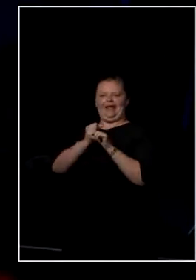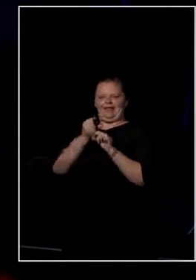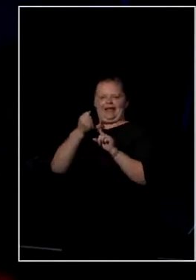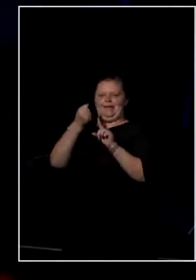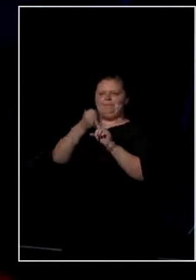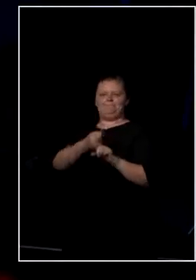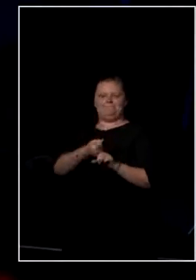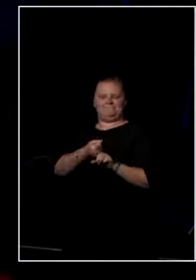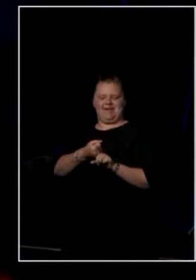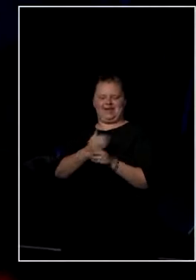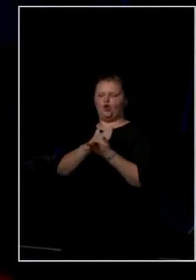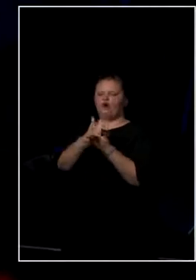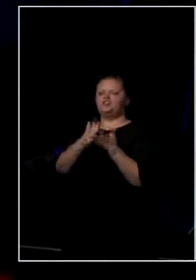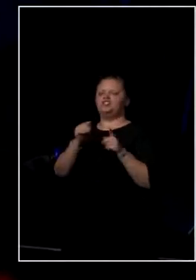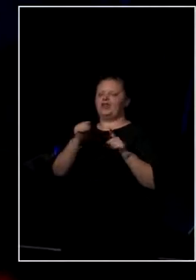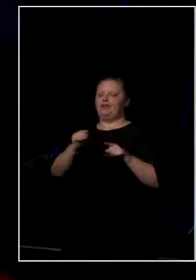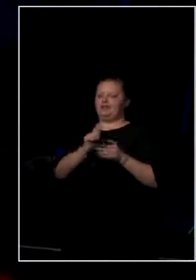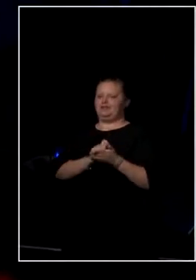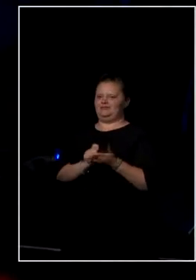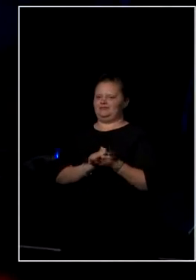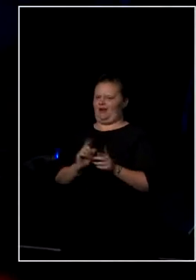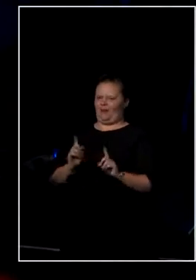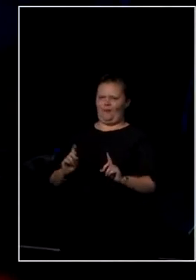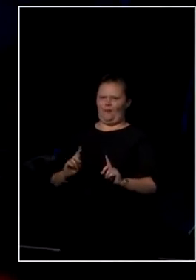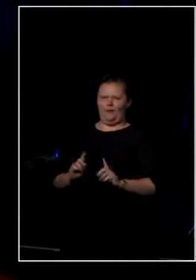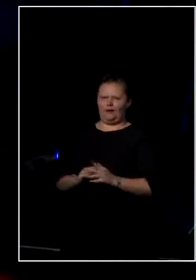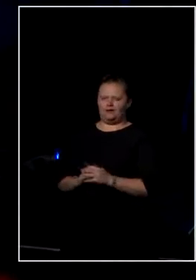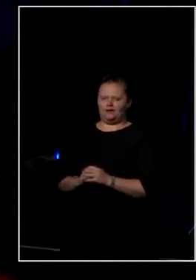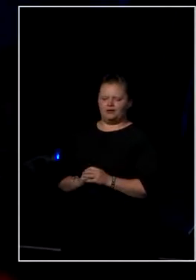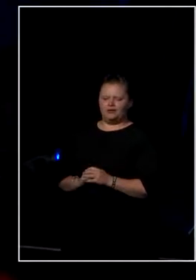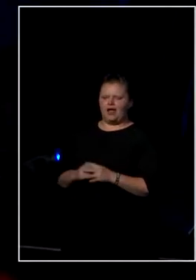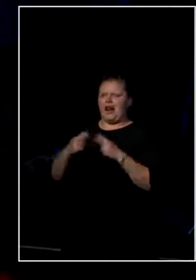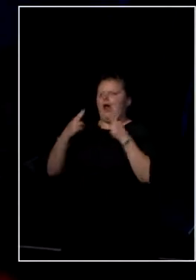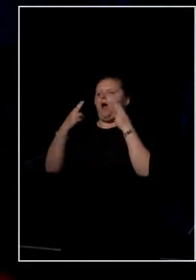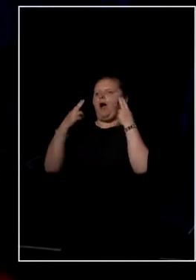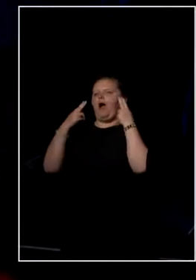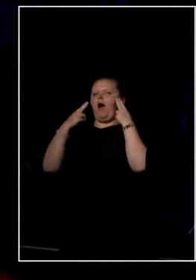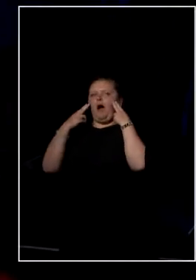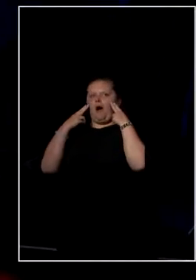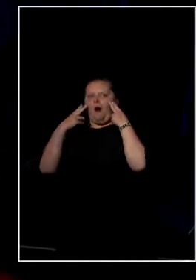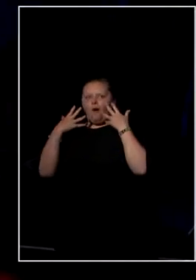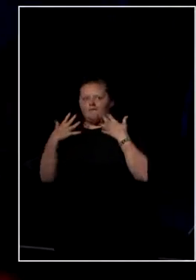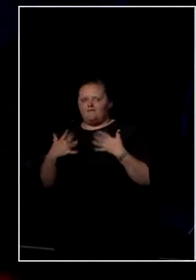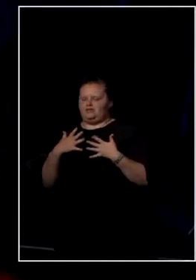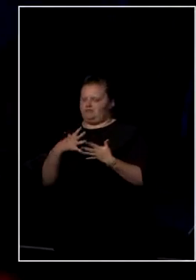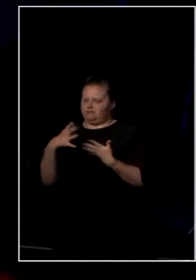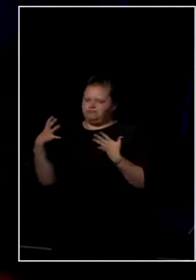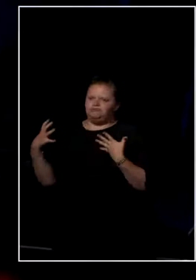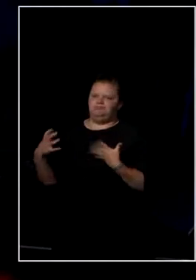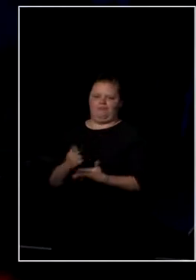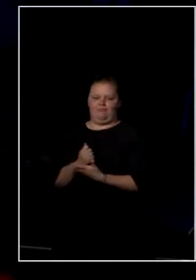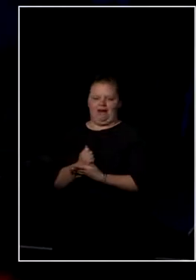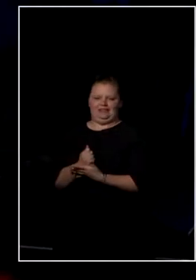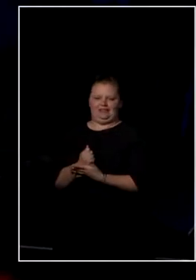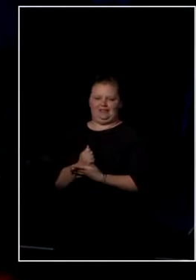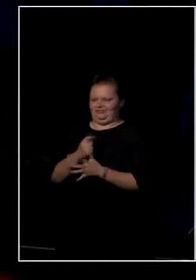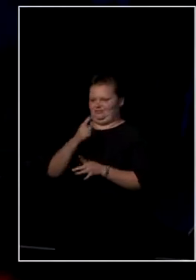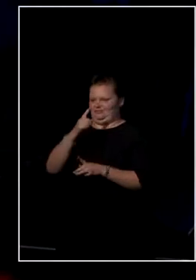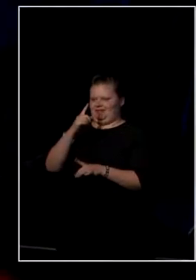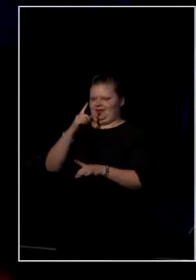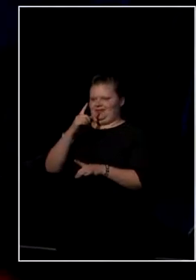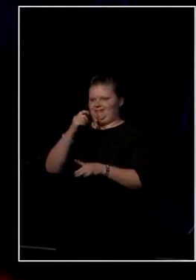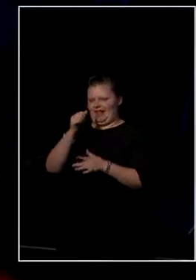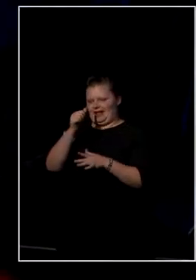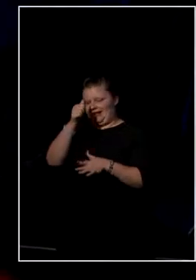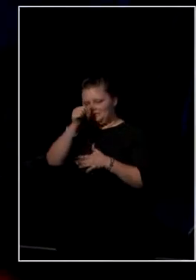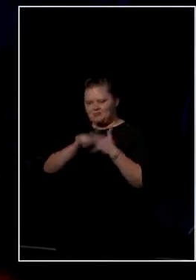of sharing this writing is, and the obvious and apparent need for diverse